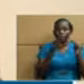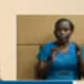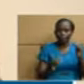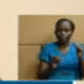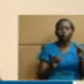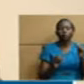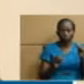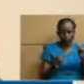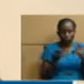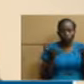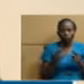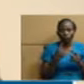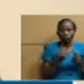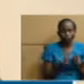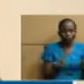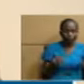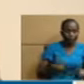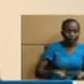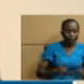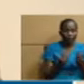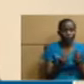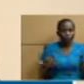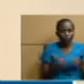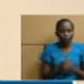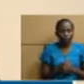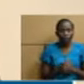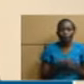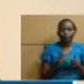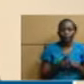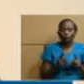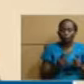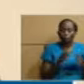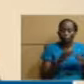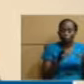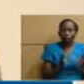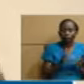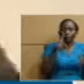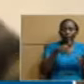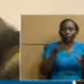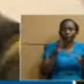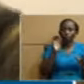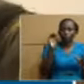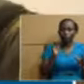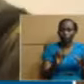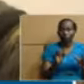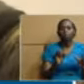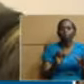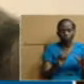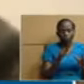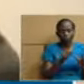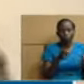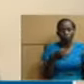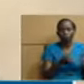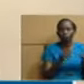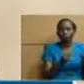into the youth and the children, and then who form almost 78% of the population. In this particular regard,